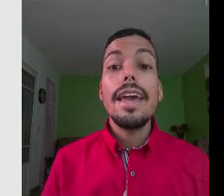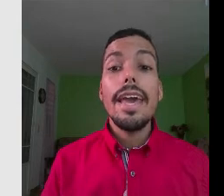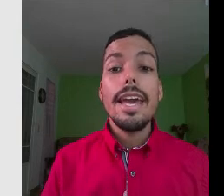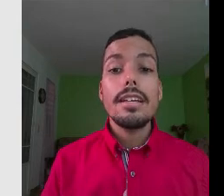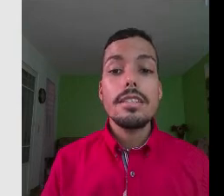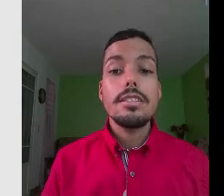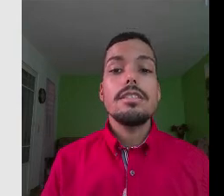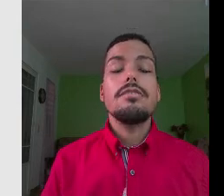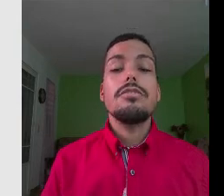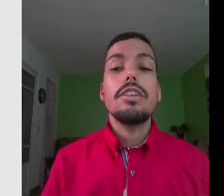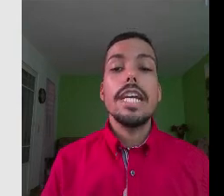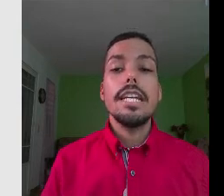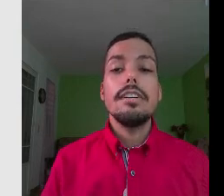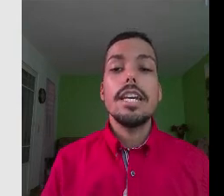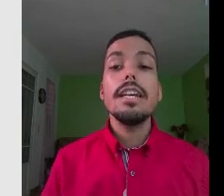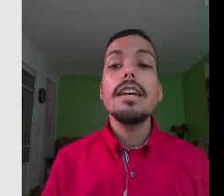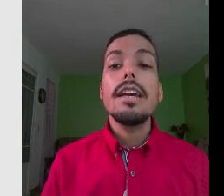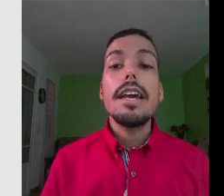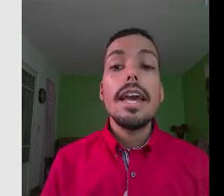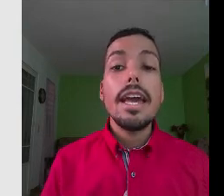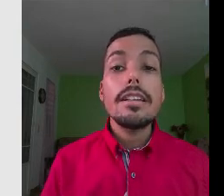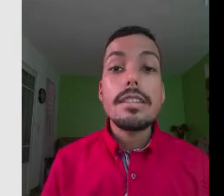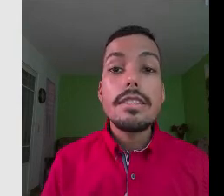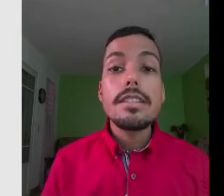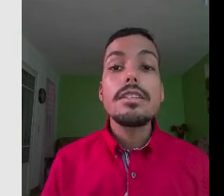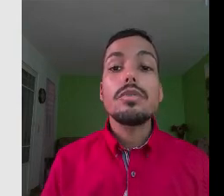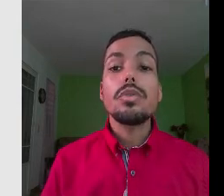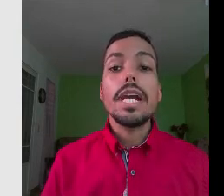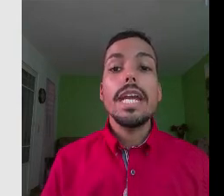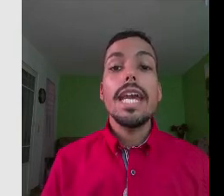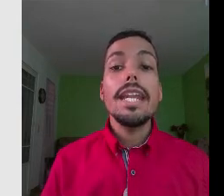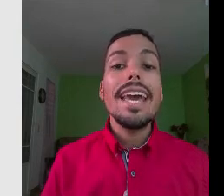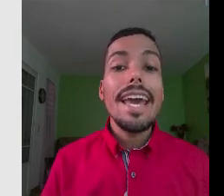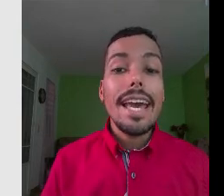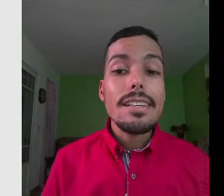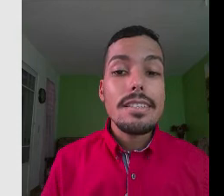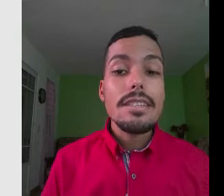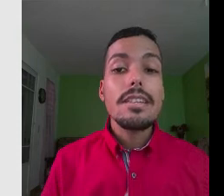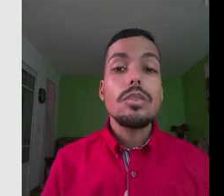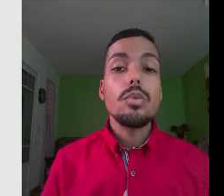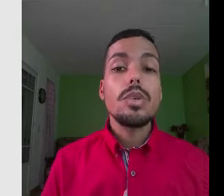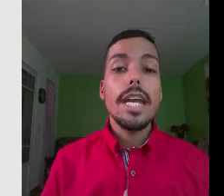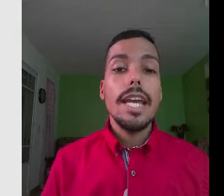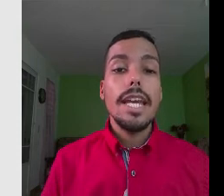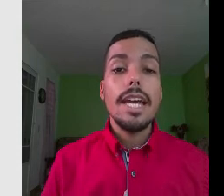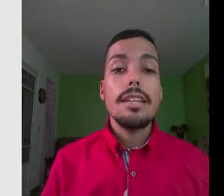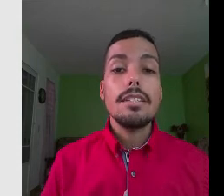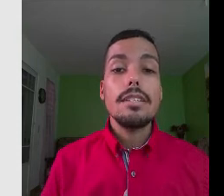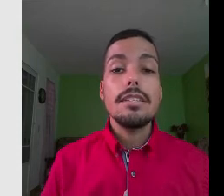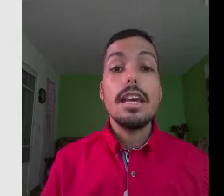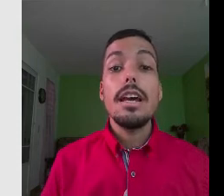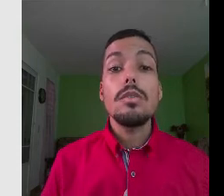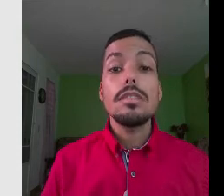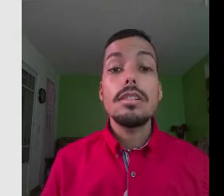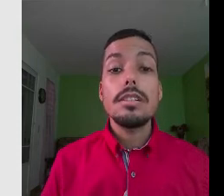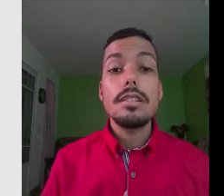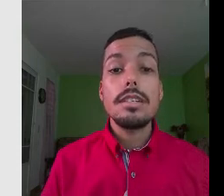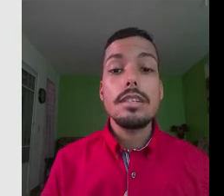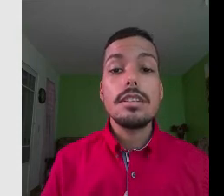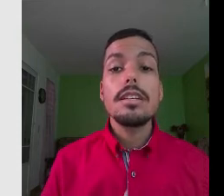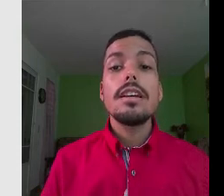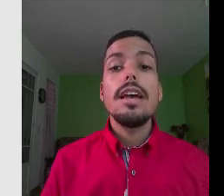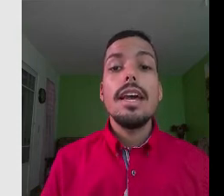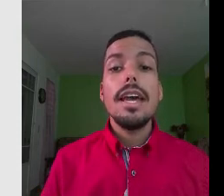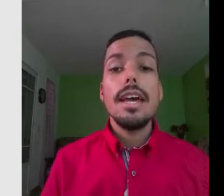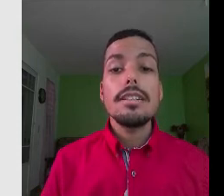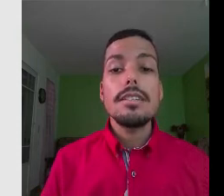a X-ray, okay? X-ray, and X-ray has the sound X,